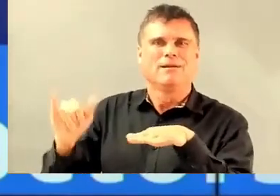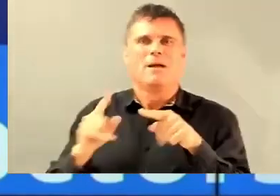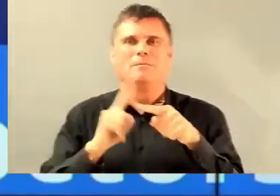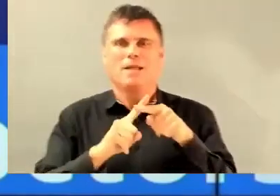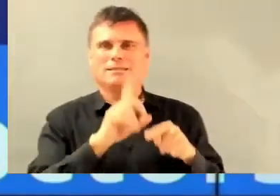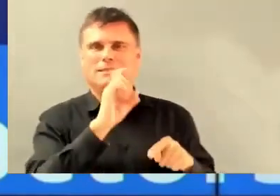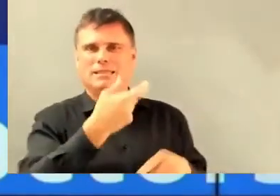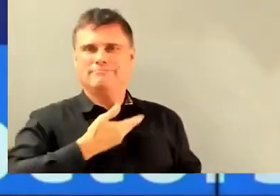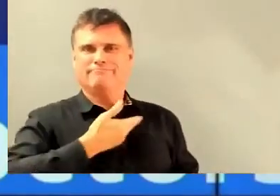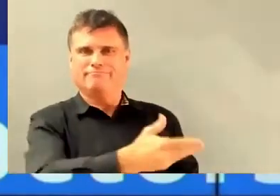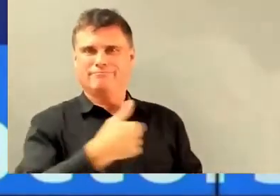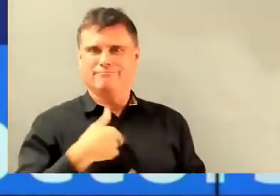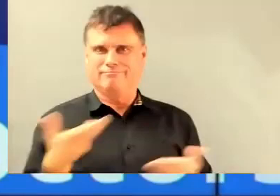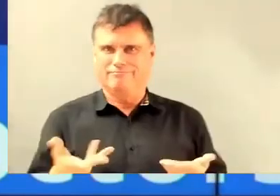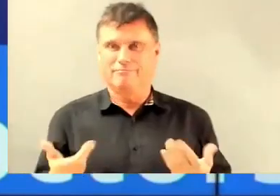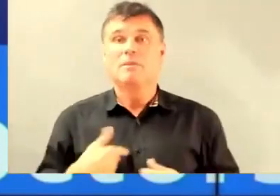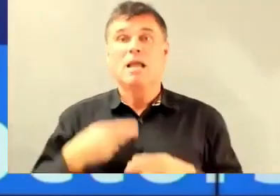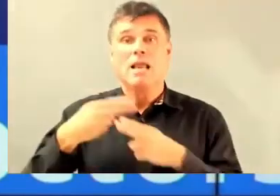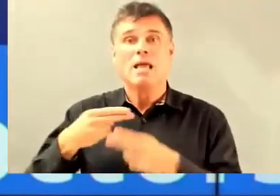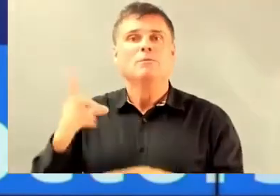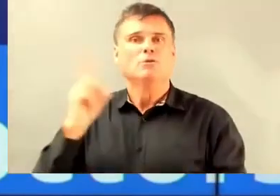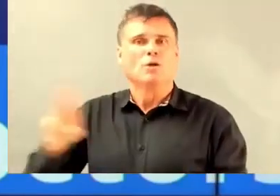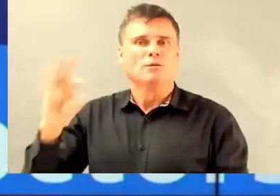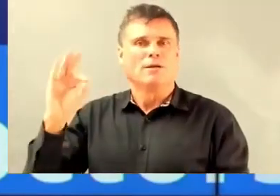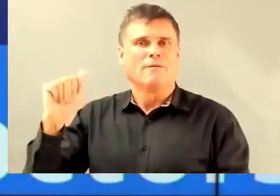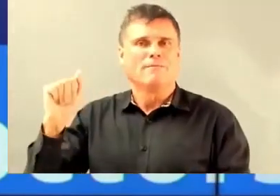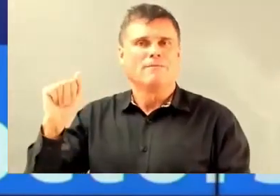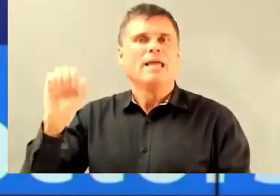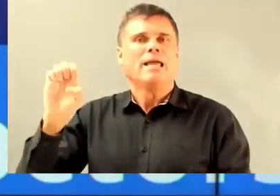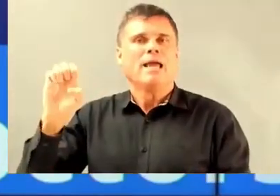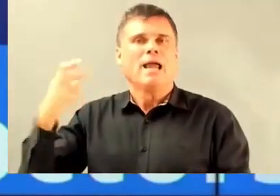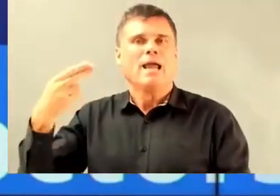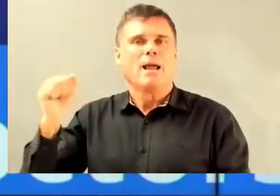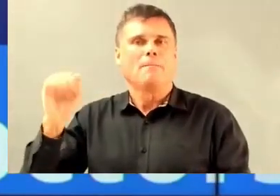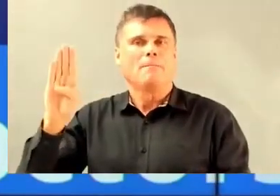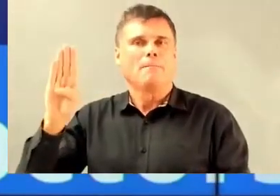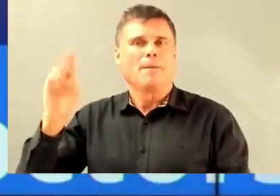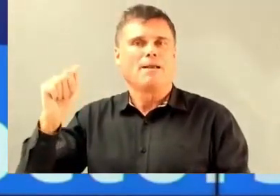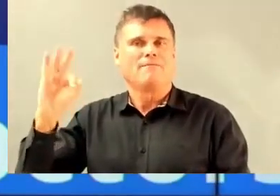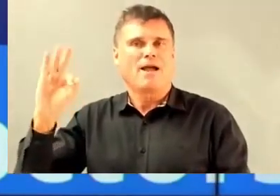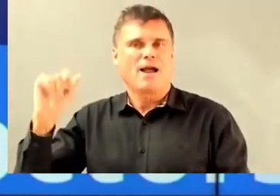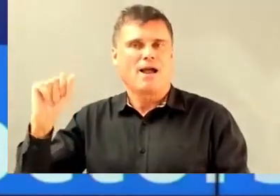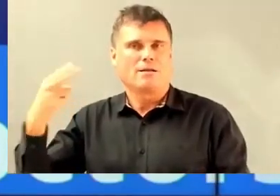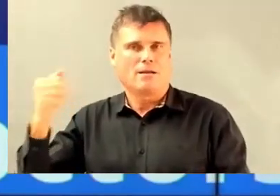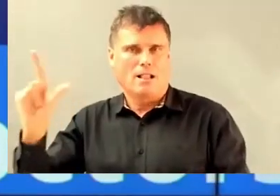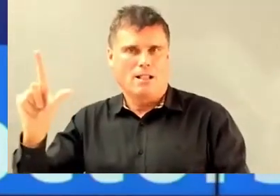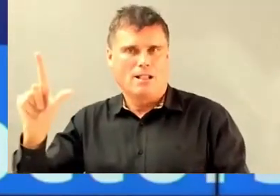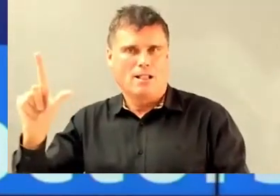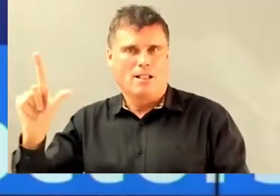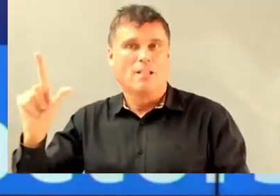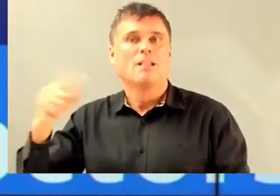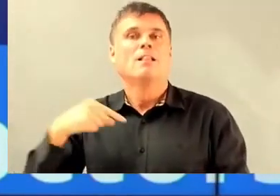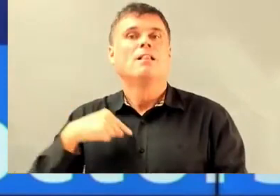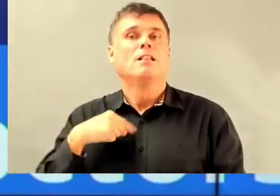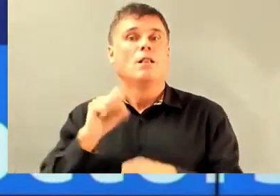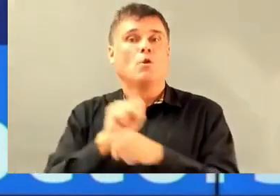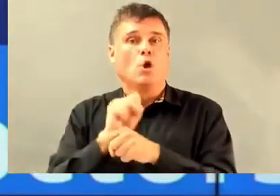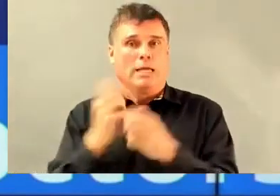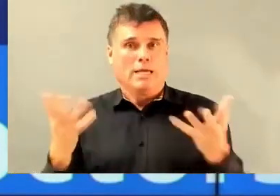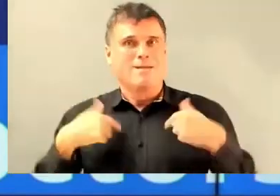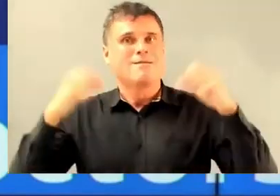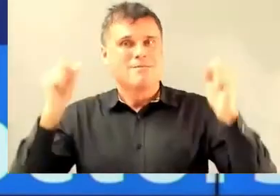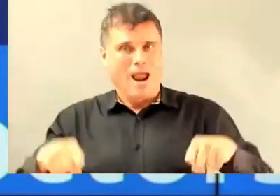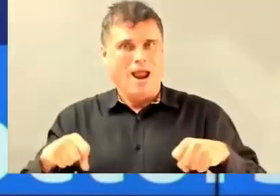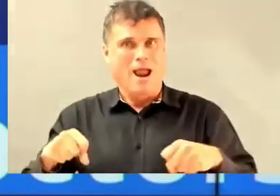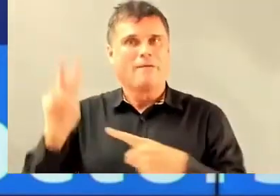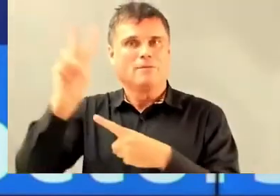and I'm a family physician at the Arbutus Family Medicine Clinic in Victoria. I'm joining you today from the traditional